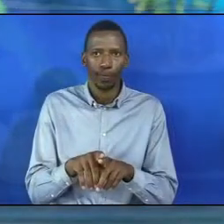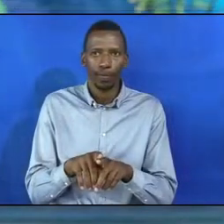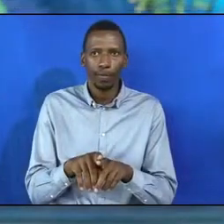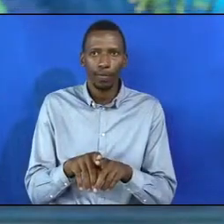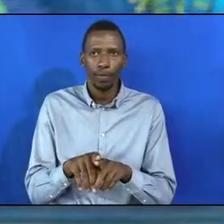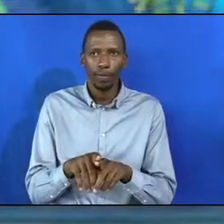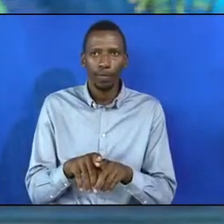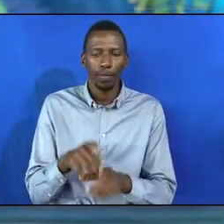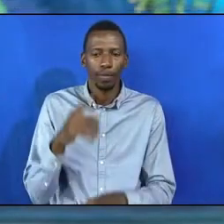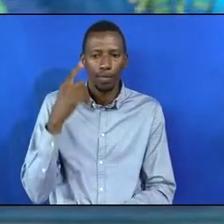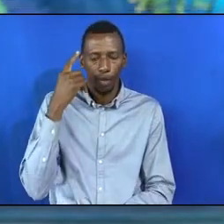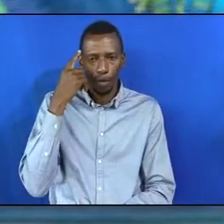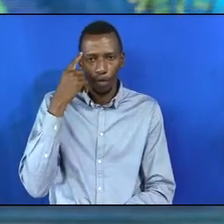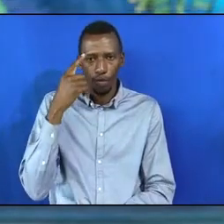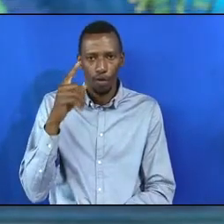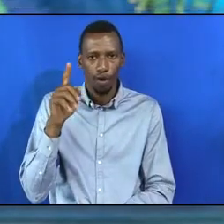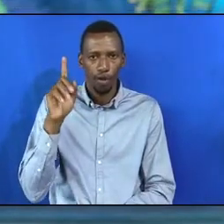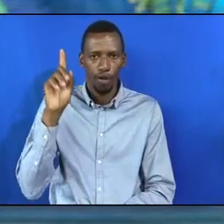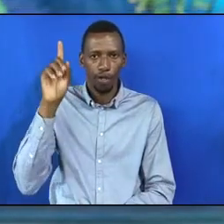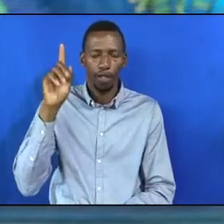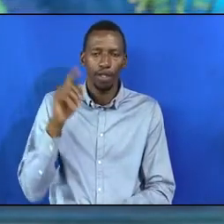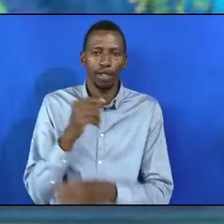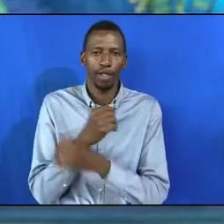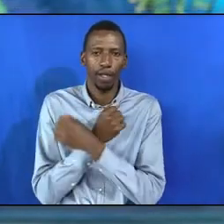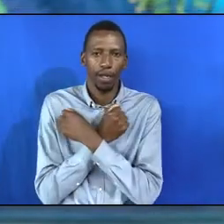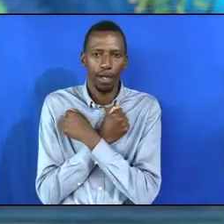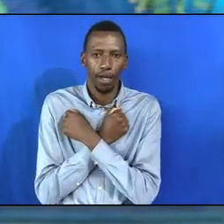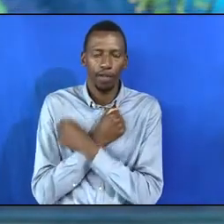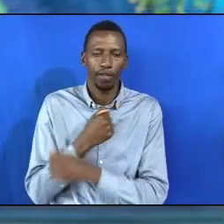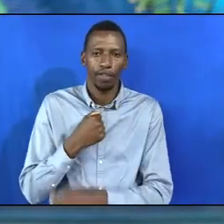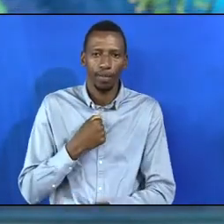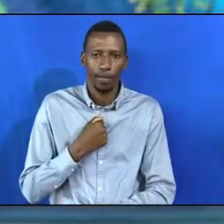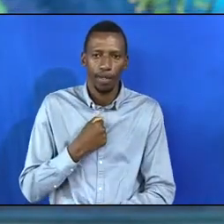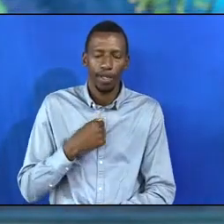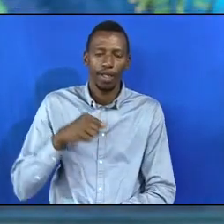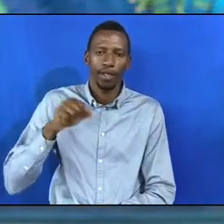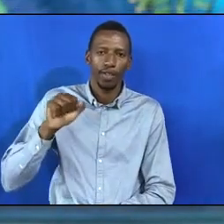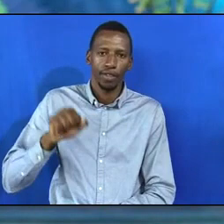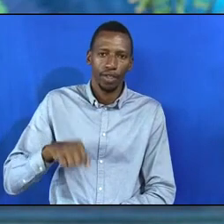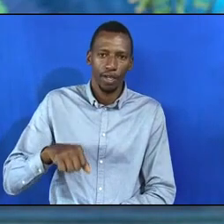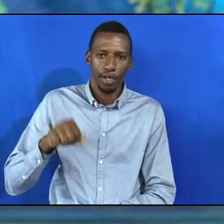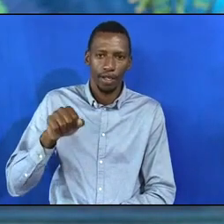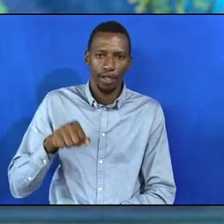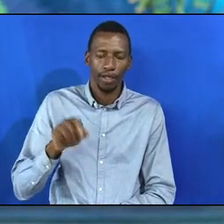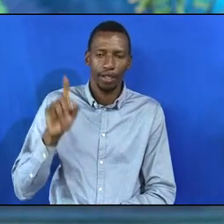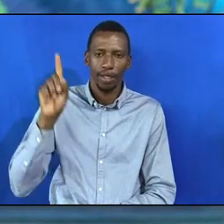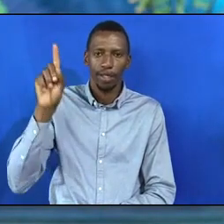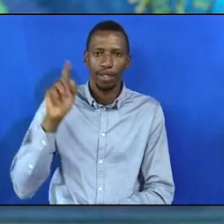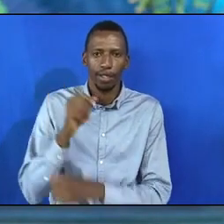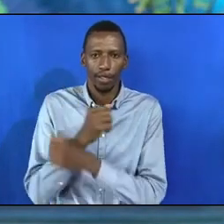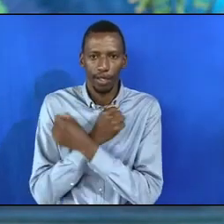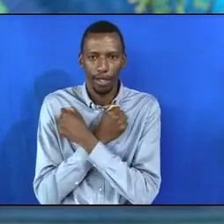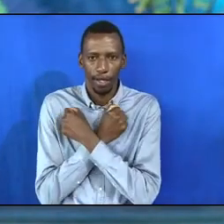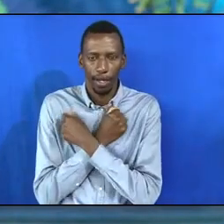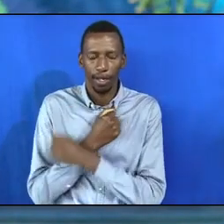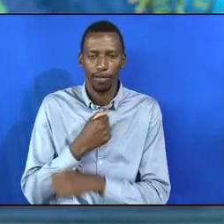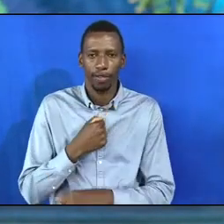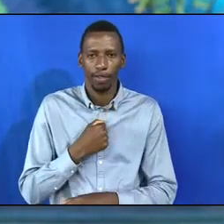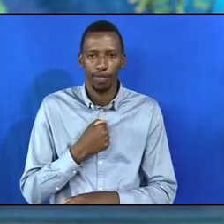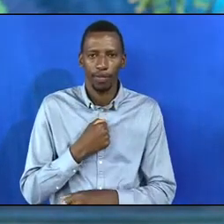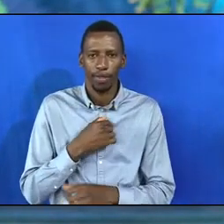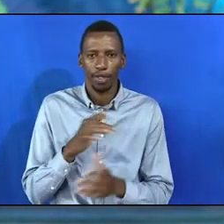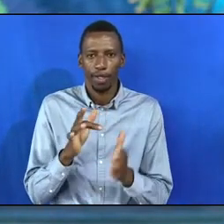For he loves me, yes, he loves me,